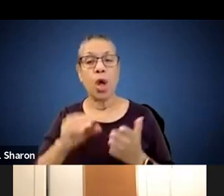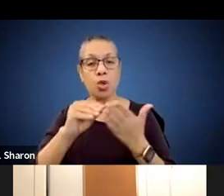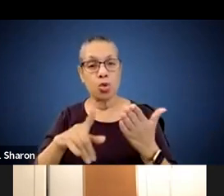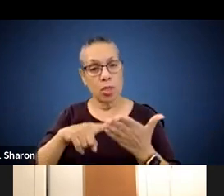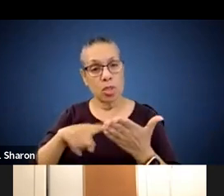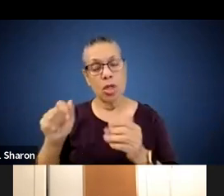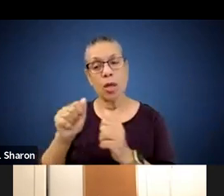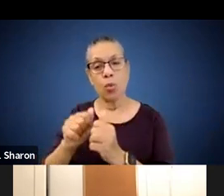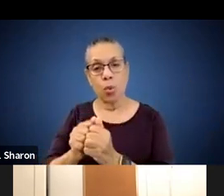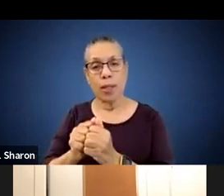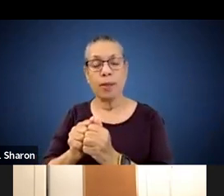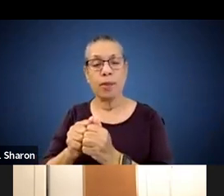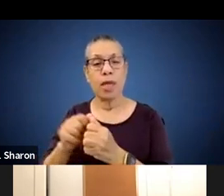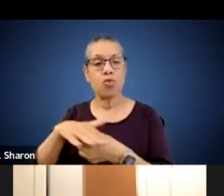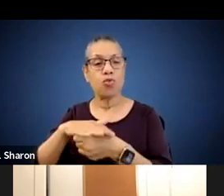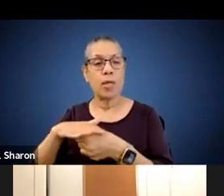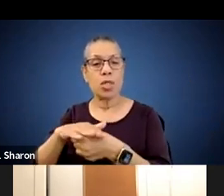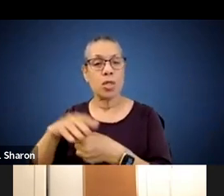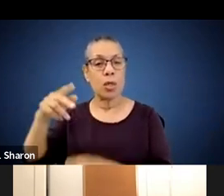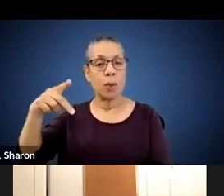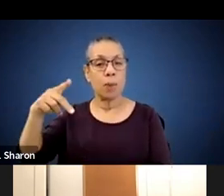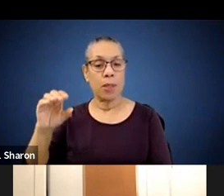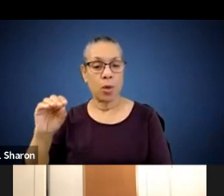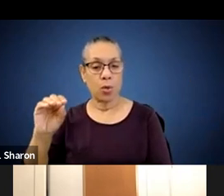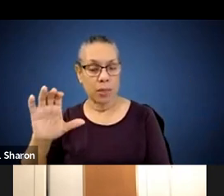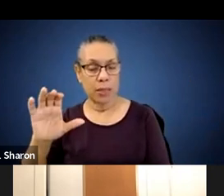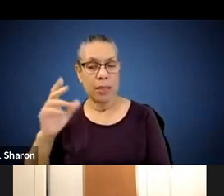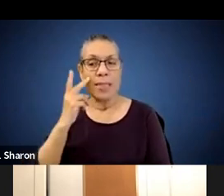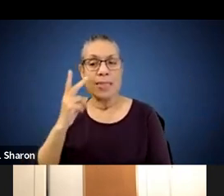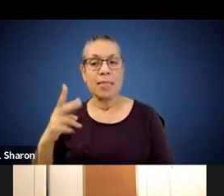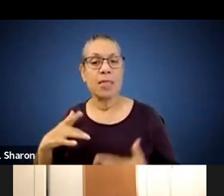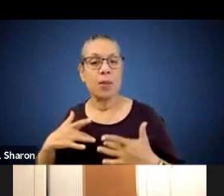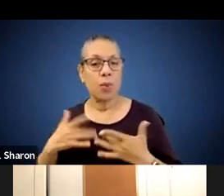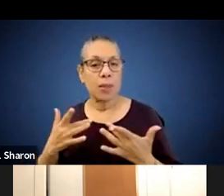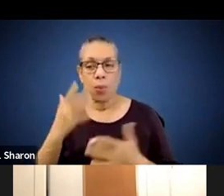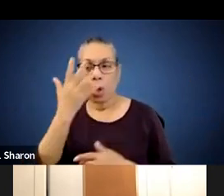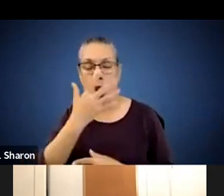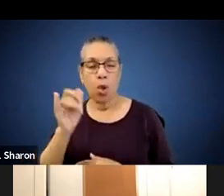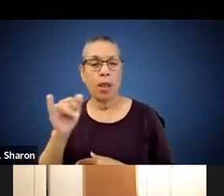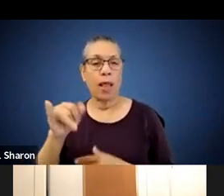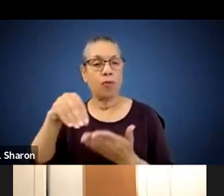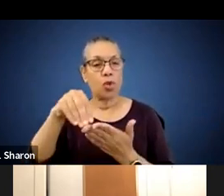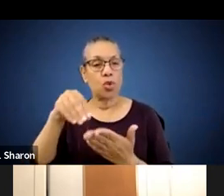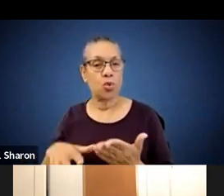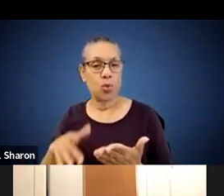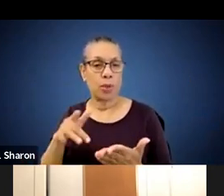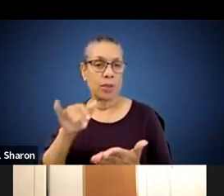through their Regional plcs to understand what engagement Implement looked like for our students staff and